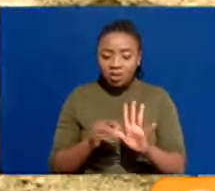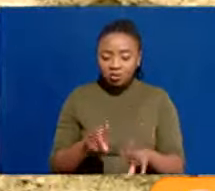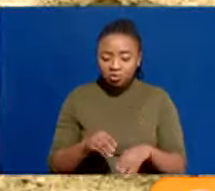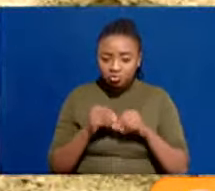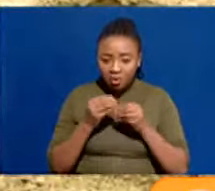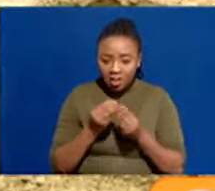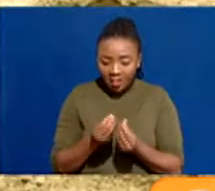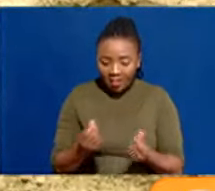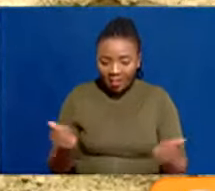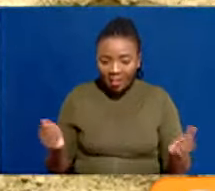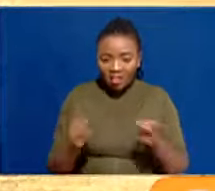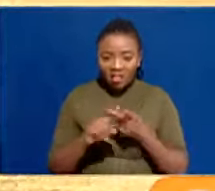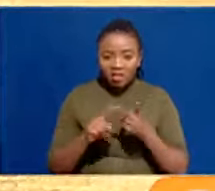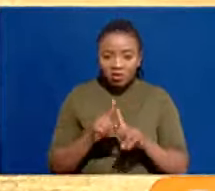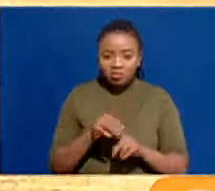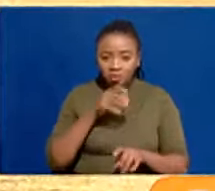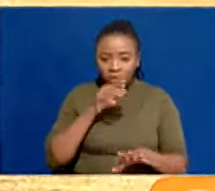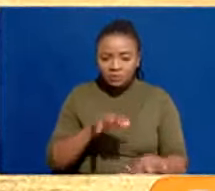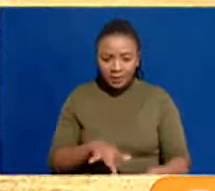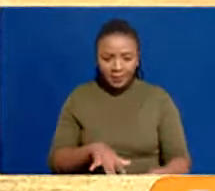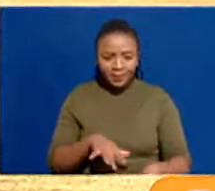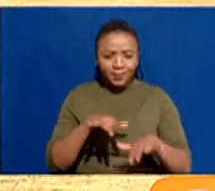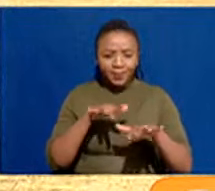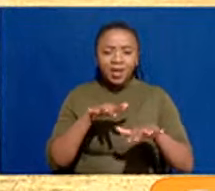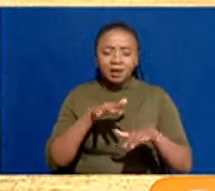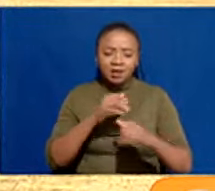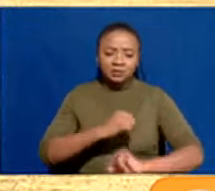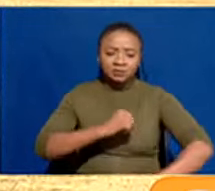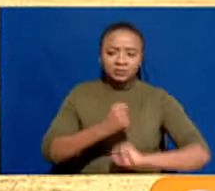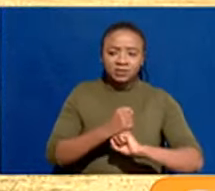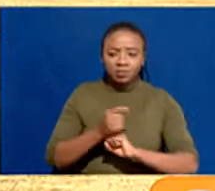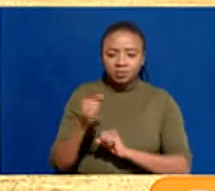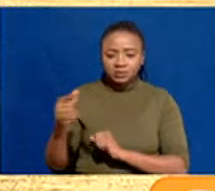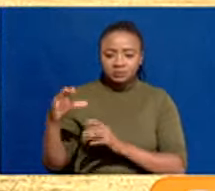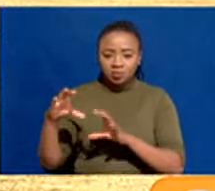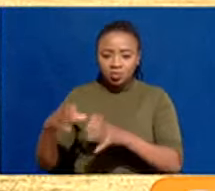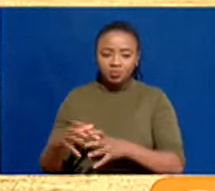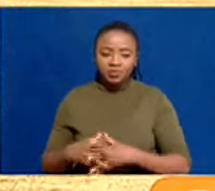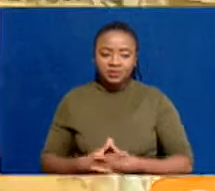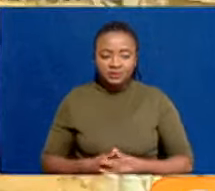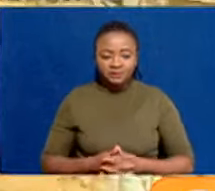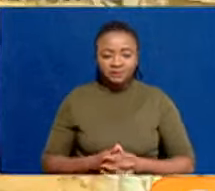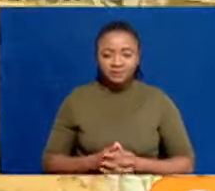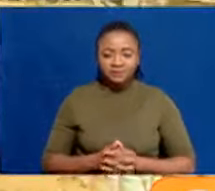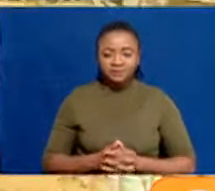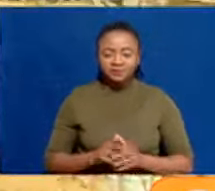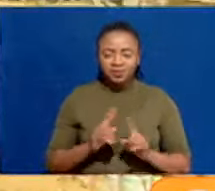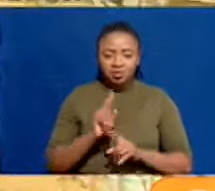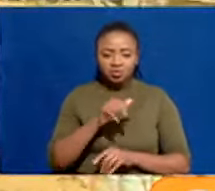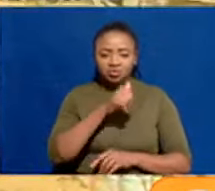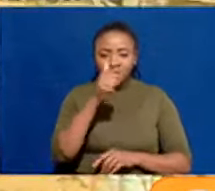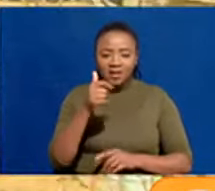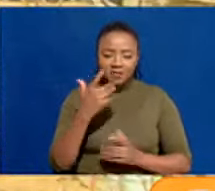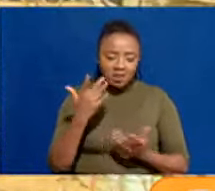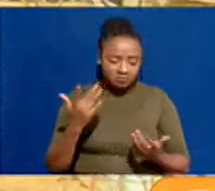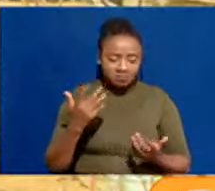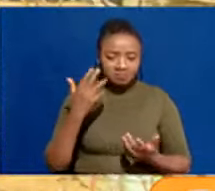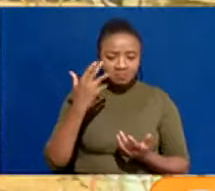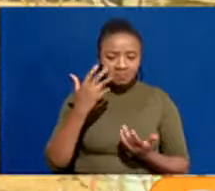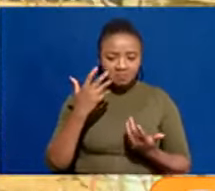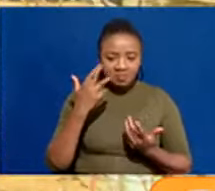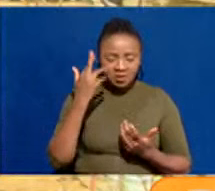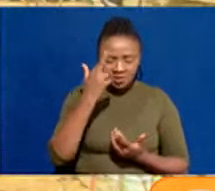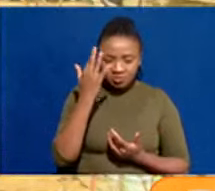rise, providing critical support to nearby communities. Sababu nyingine ama idadi nyingine ambayo imeathiri